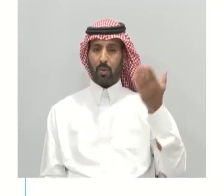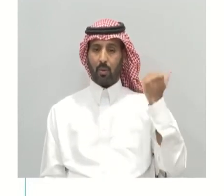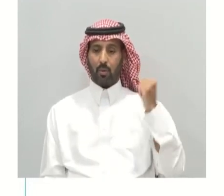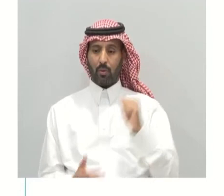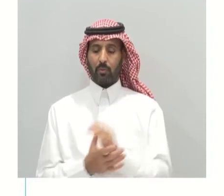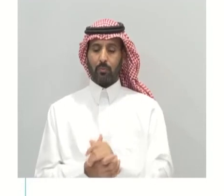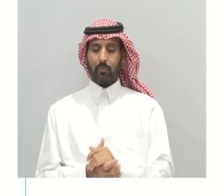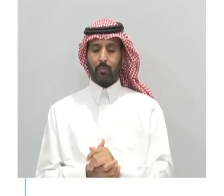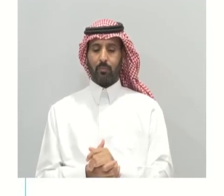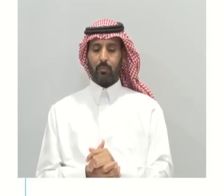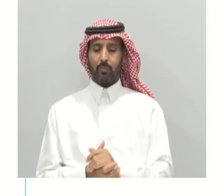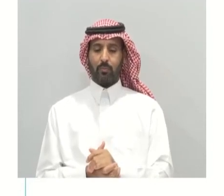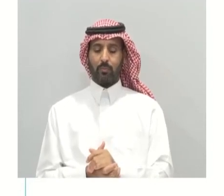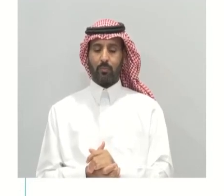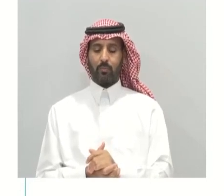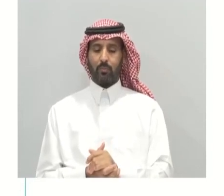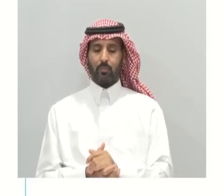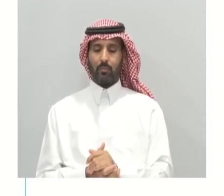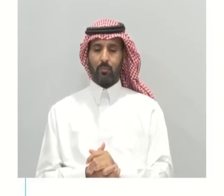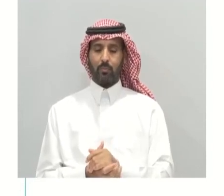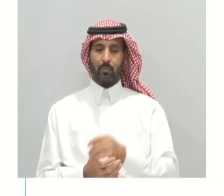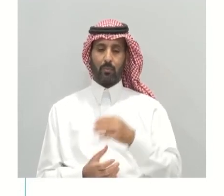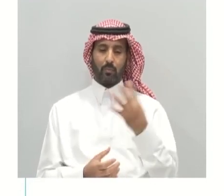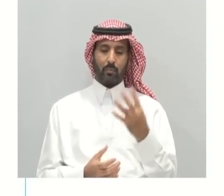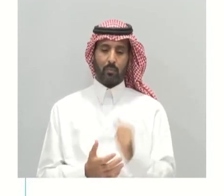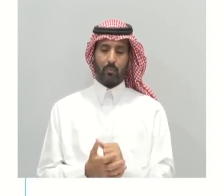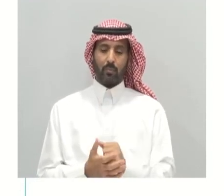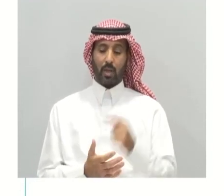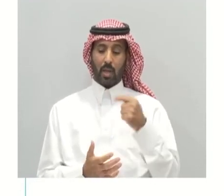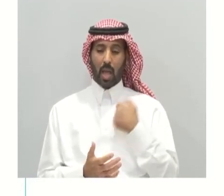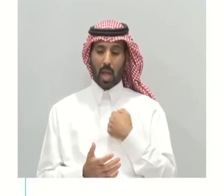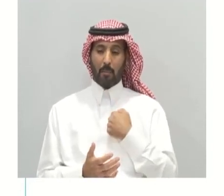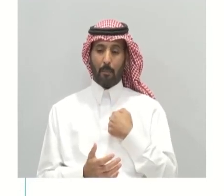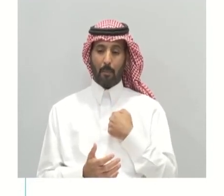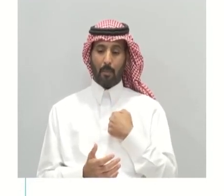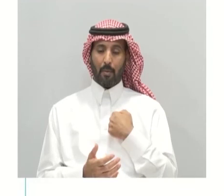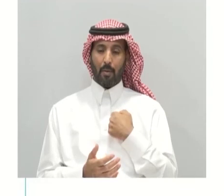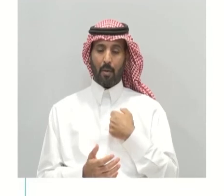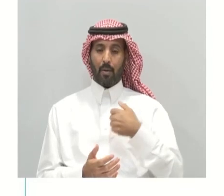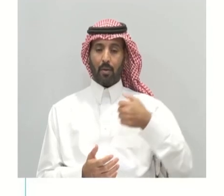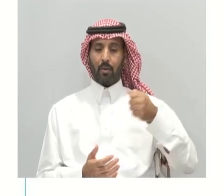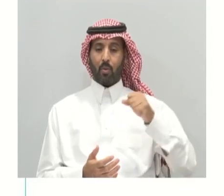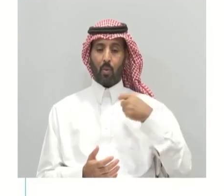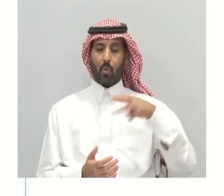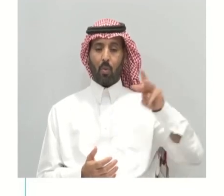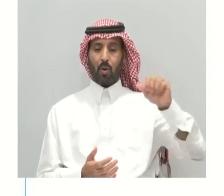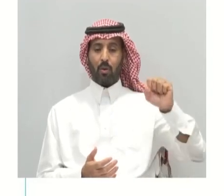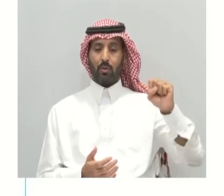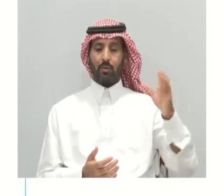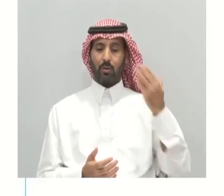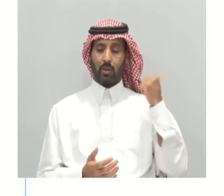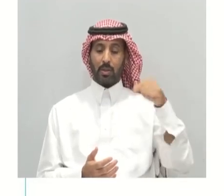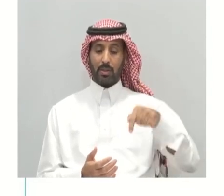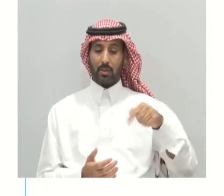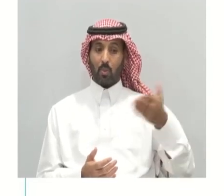get, got. Number four, am, was,